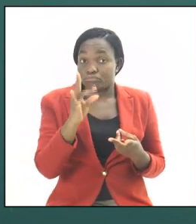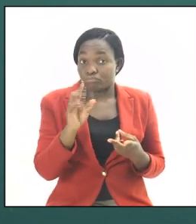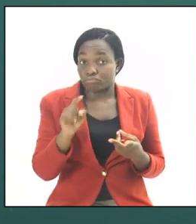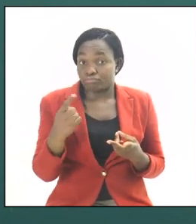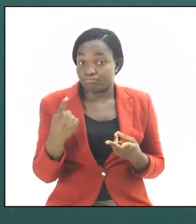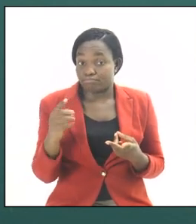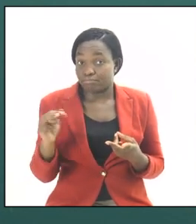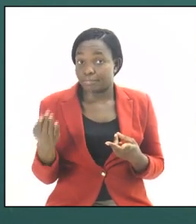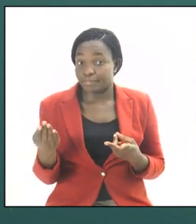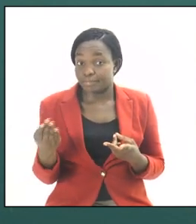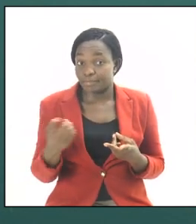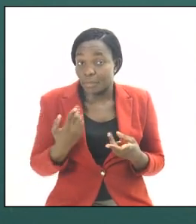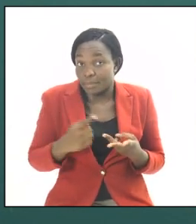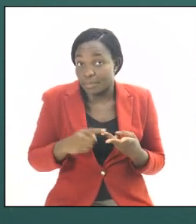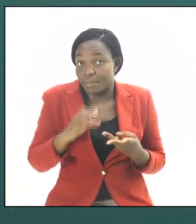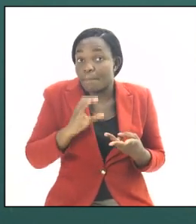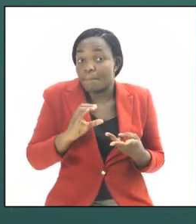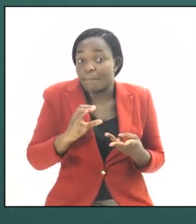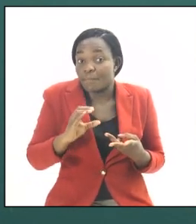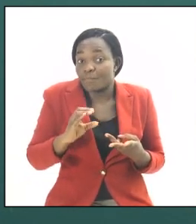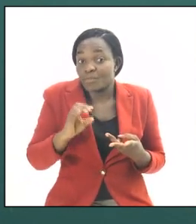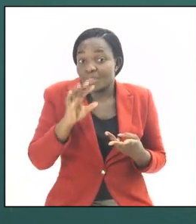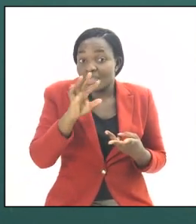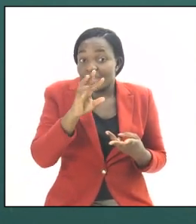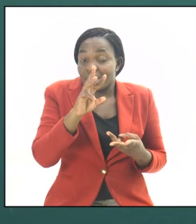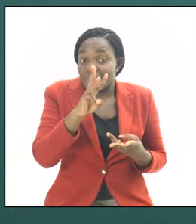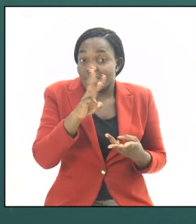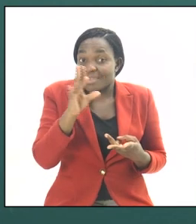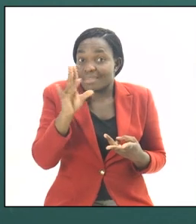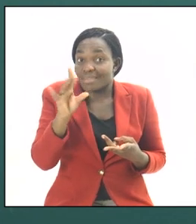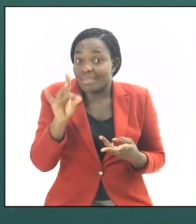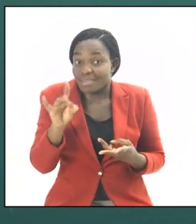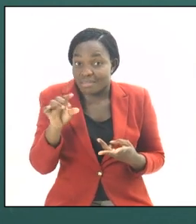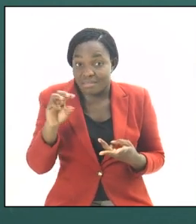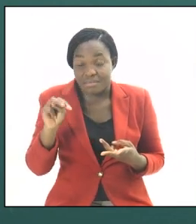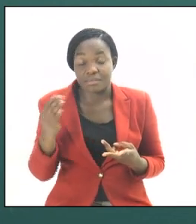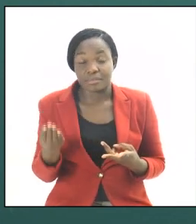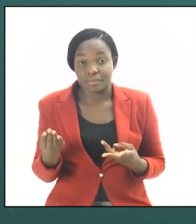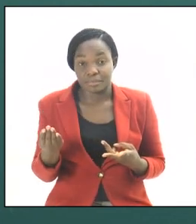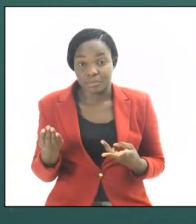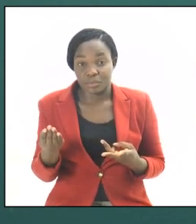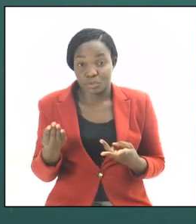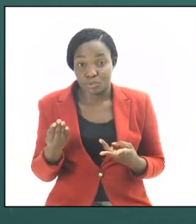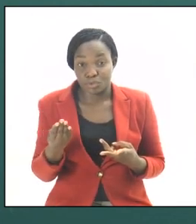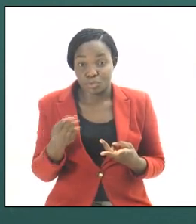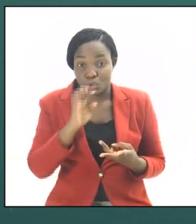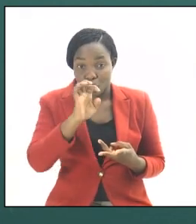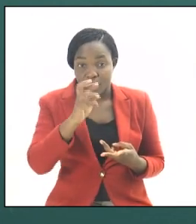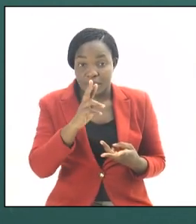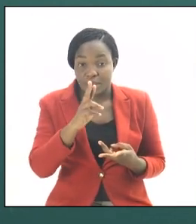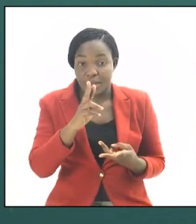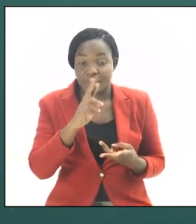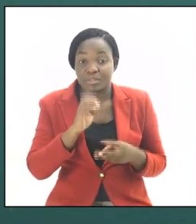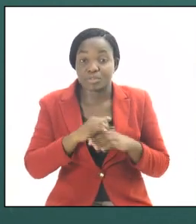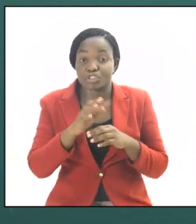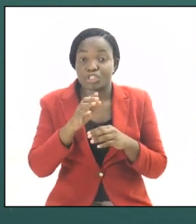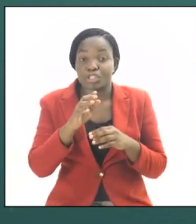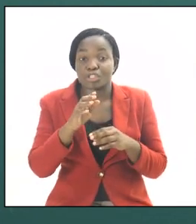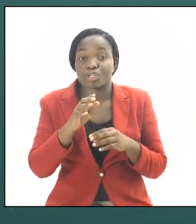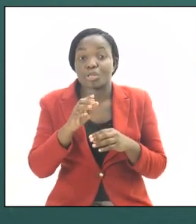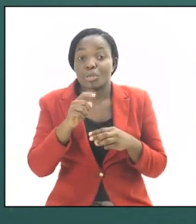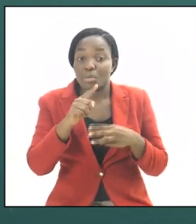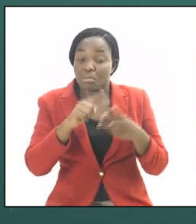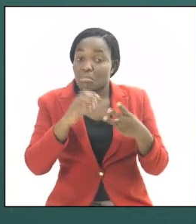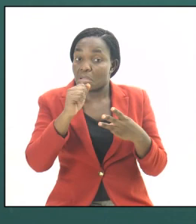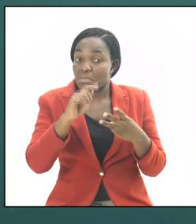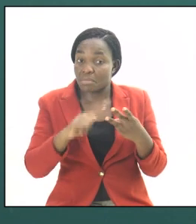47.1 meters, or C, 38 meters. SMS your answer A, B, or